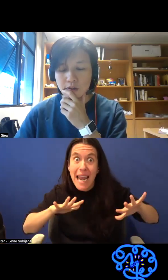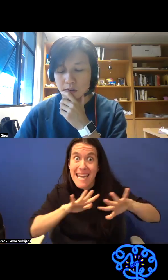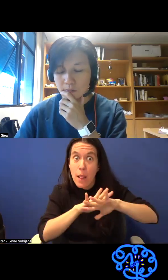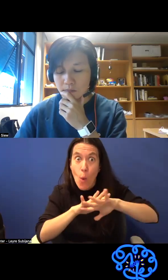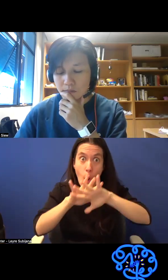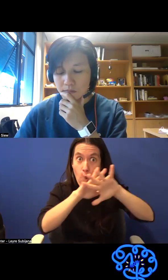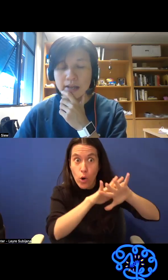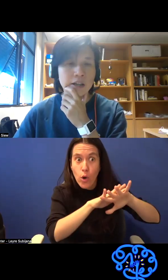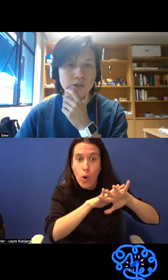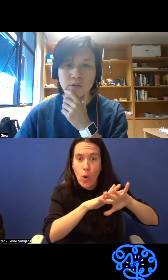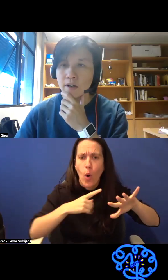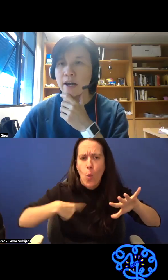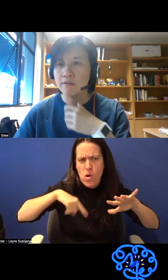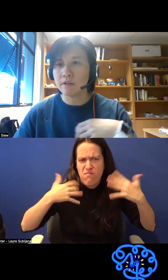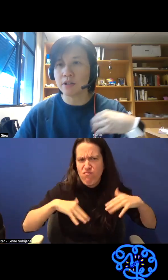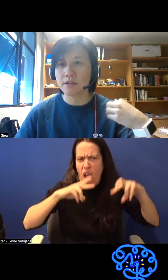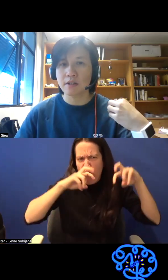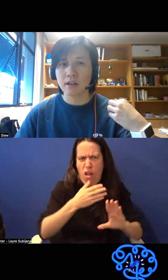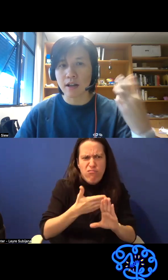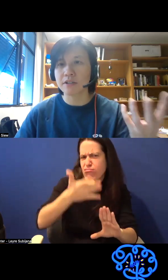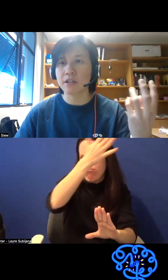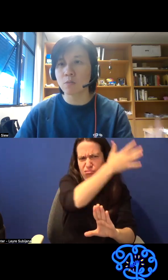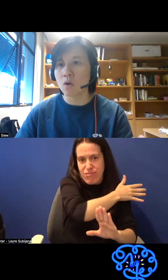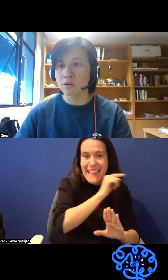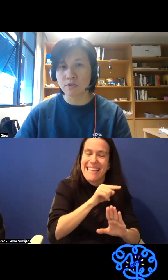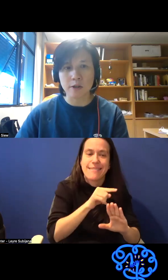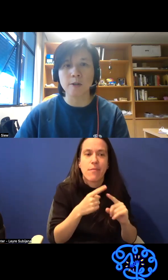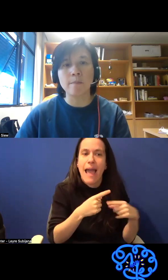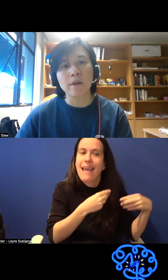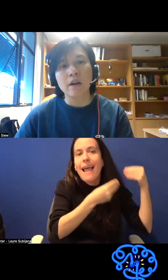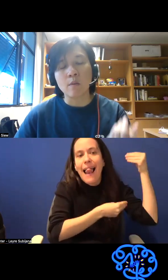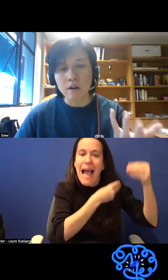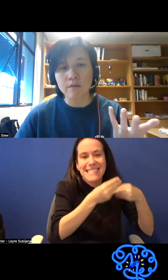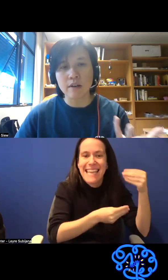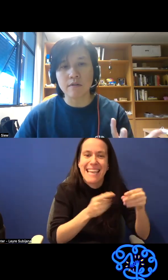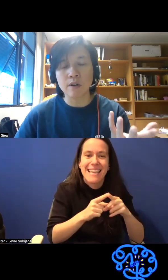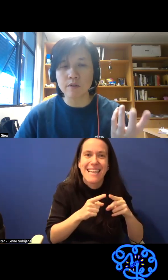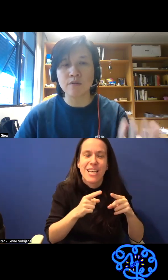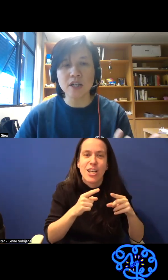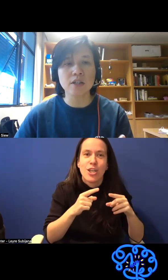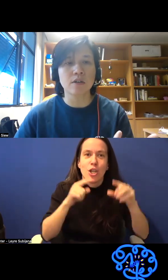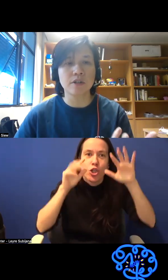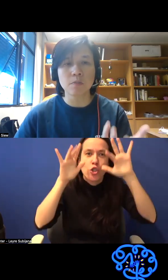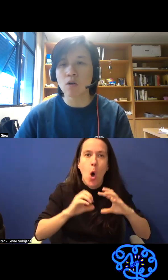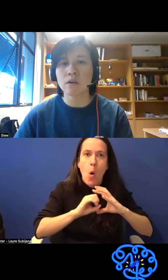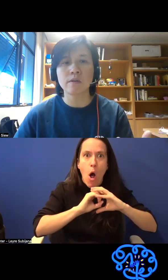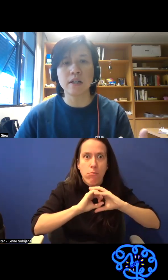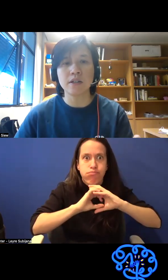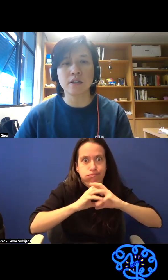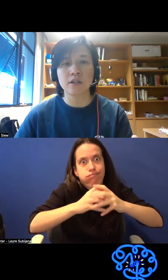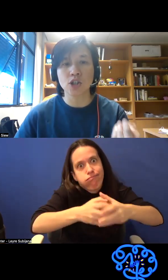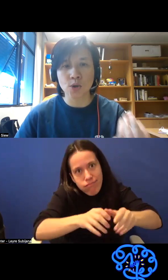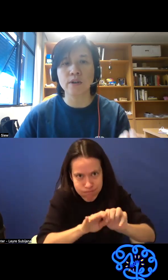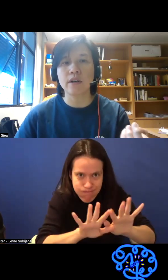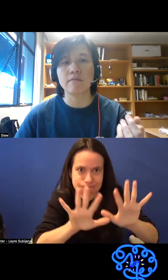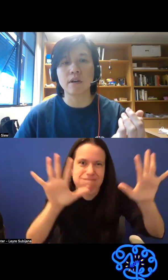have analyzed so far have this classic small world structure. And one of the features of the small world is